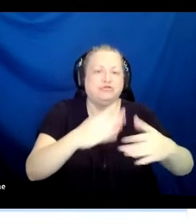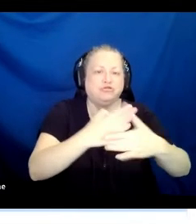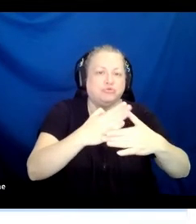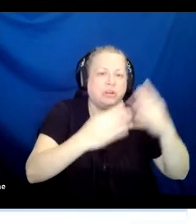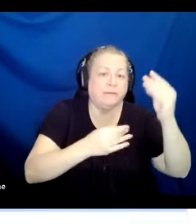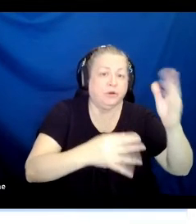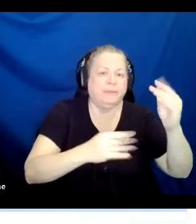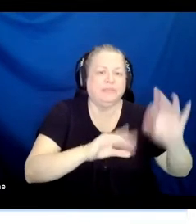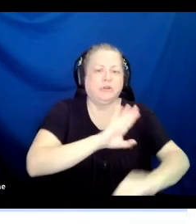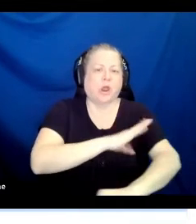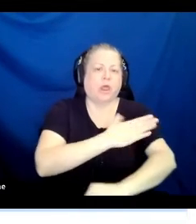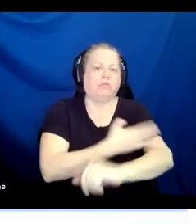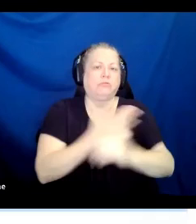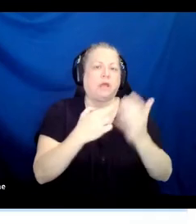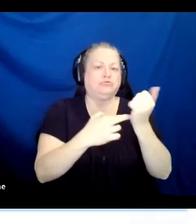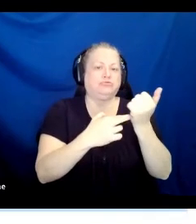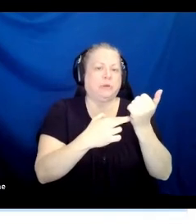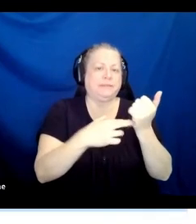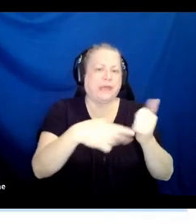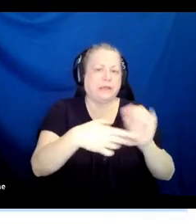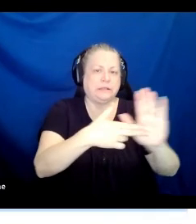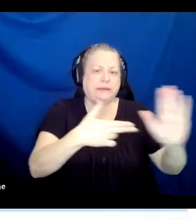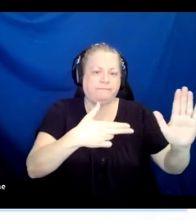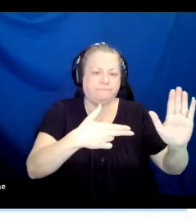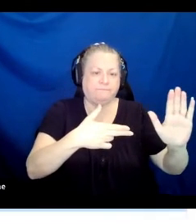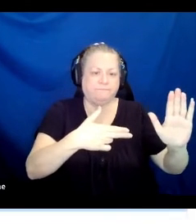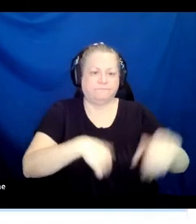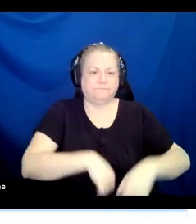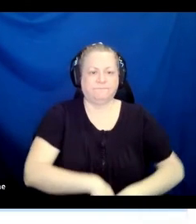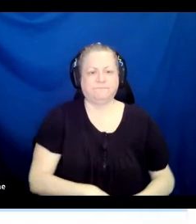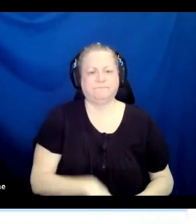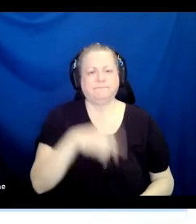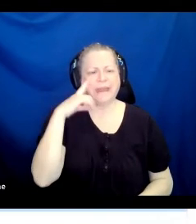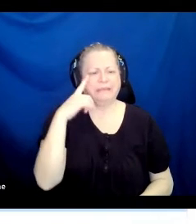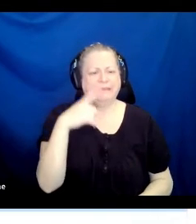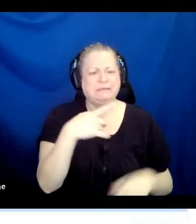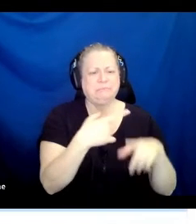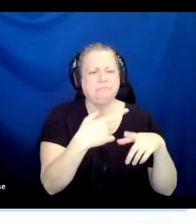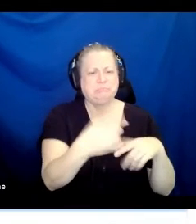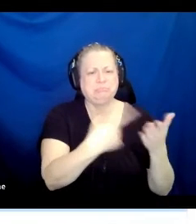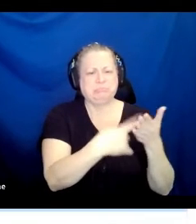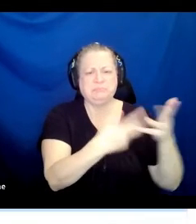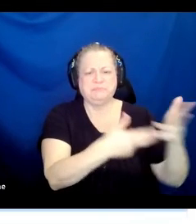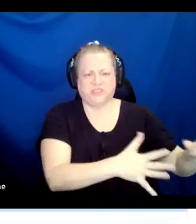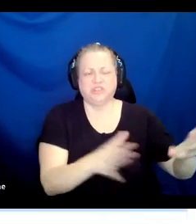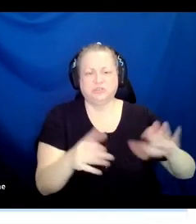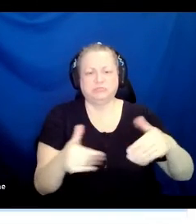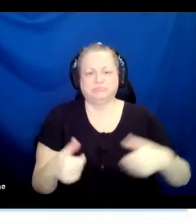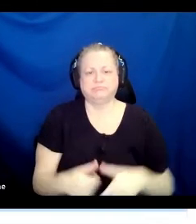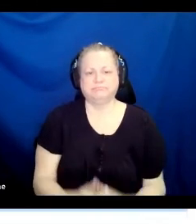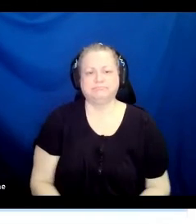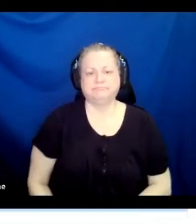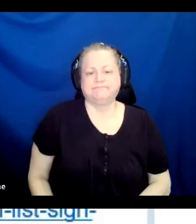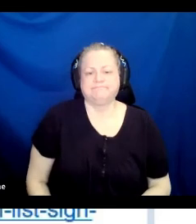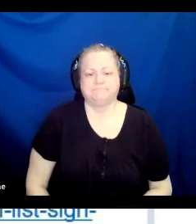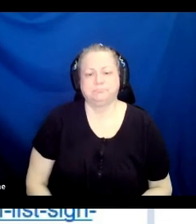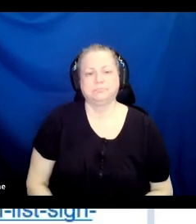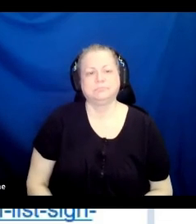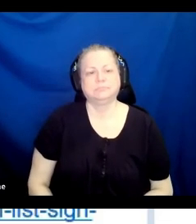representative designation. And I think we actually talked most things on this slide, so we can go ahead to the next slide.